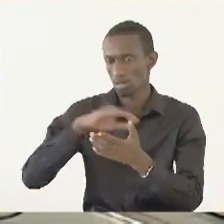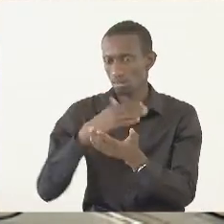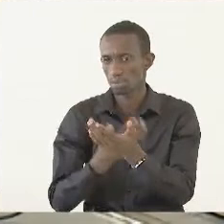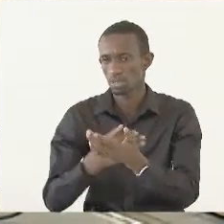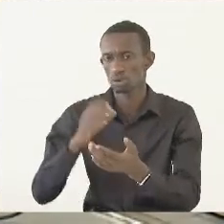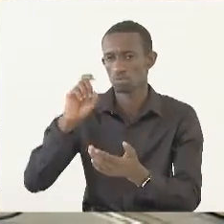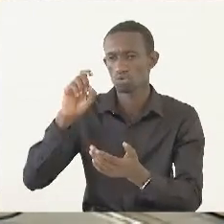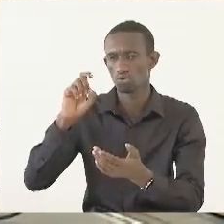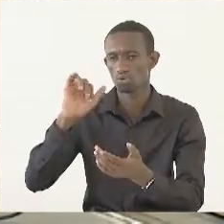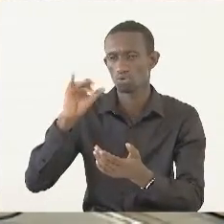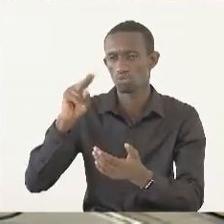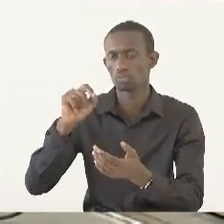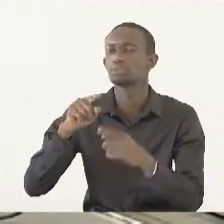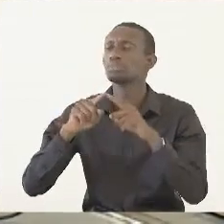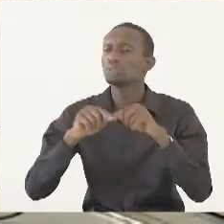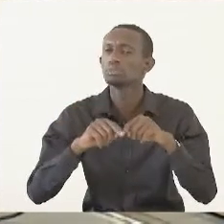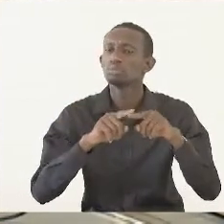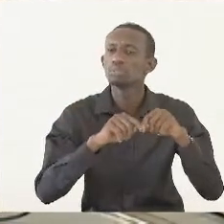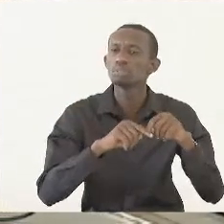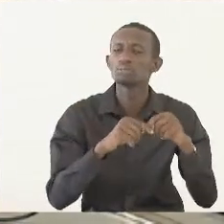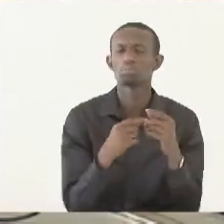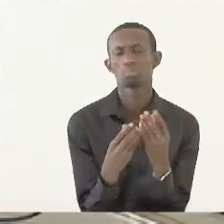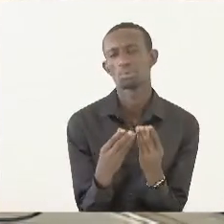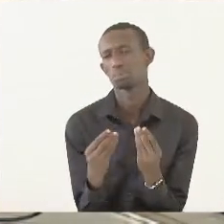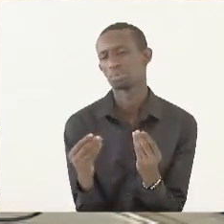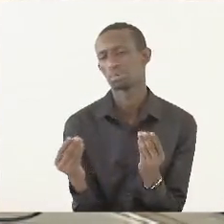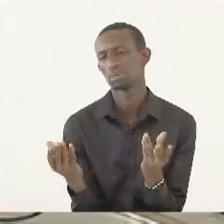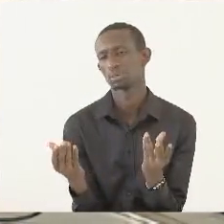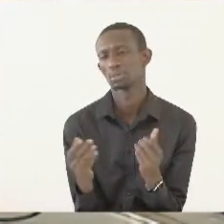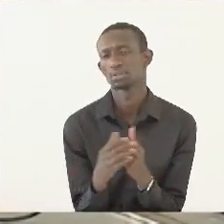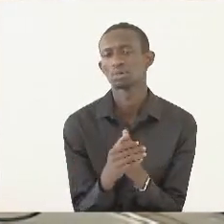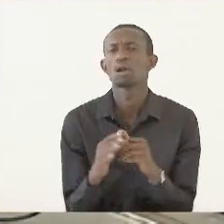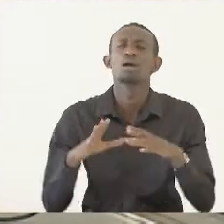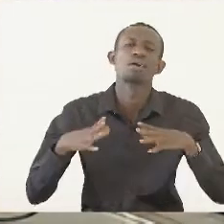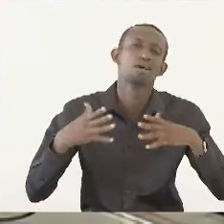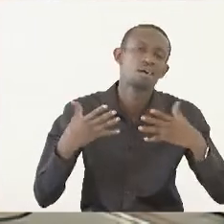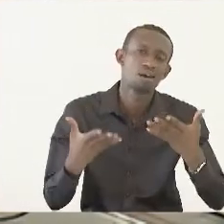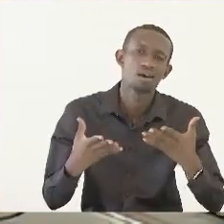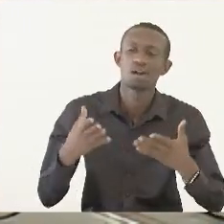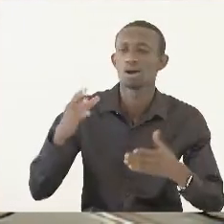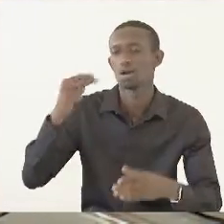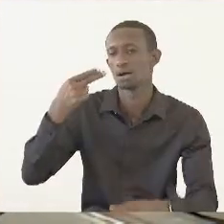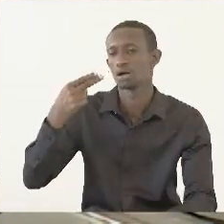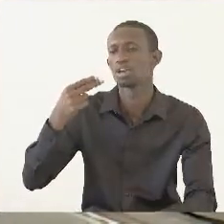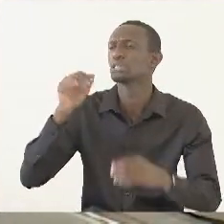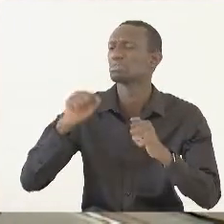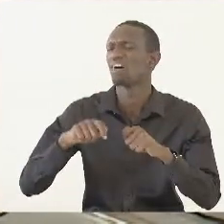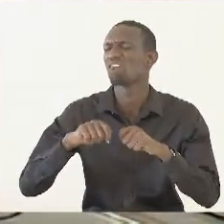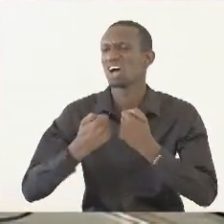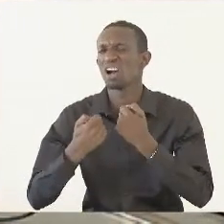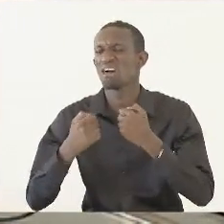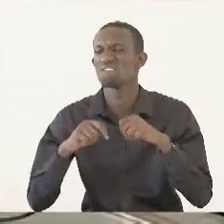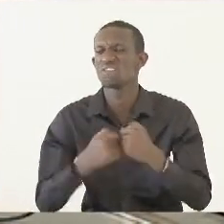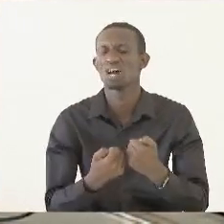acid depends on the easiness on how this hydrogen can break away. So in